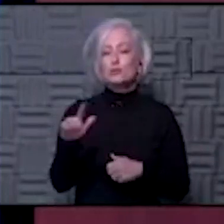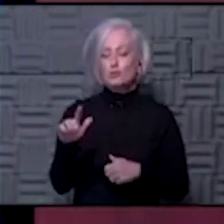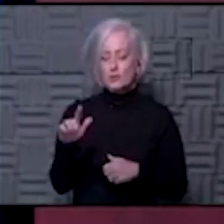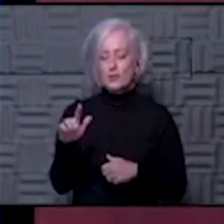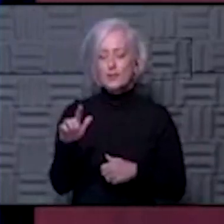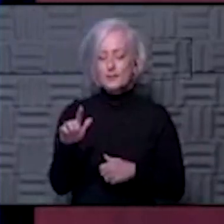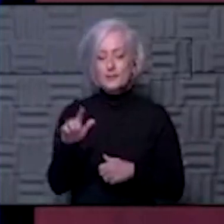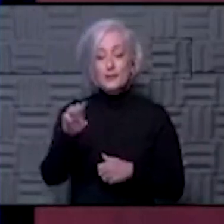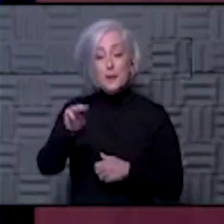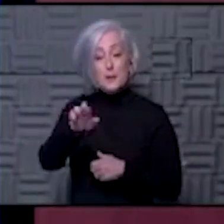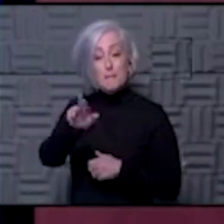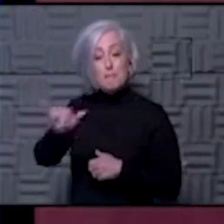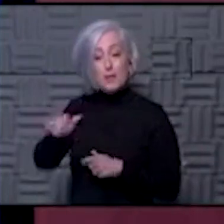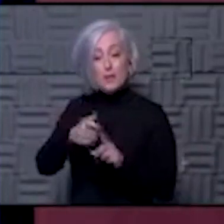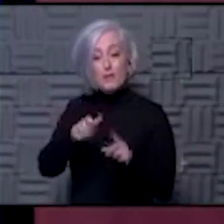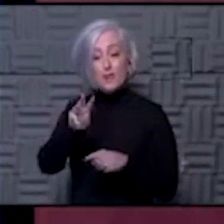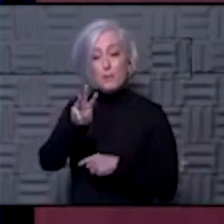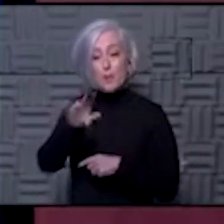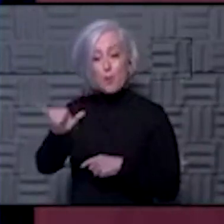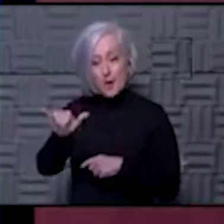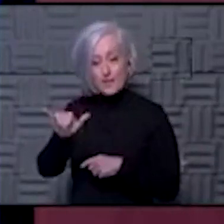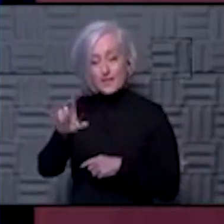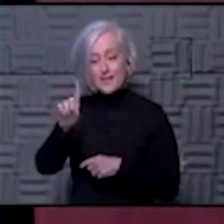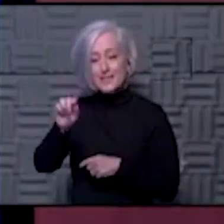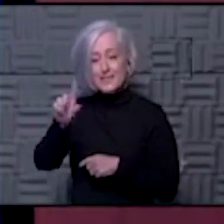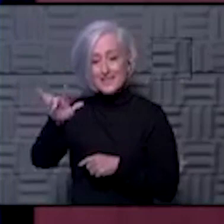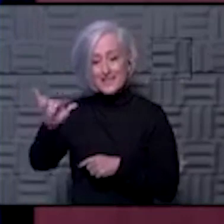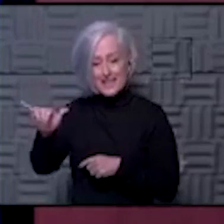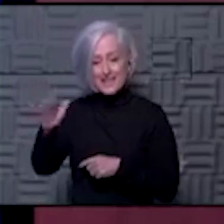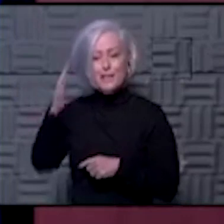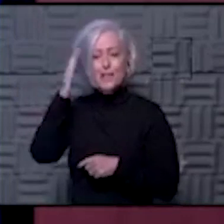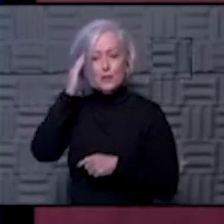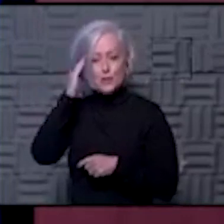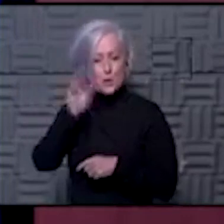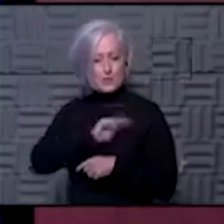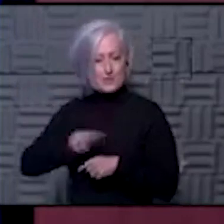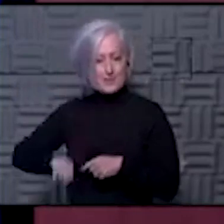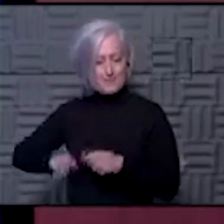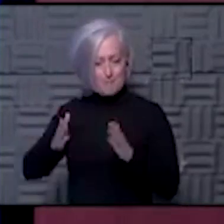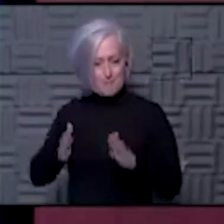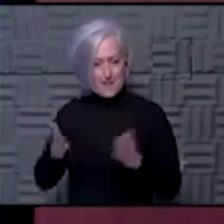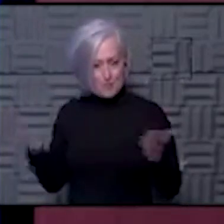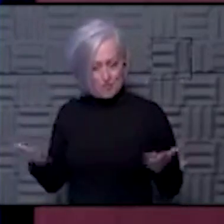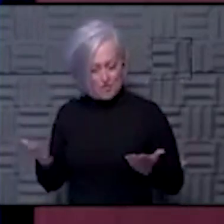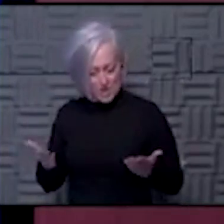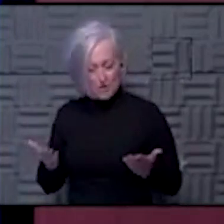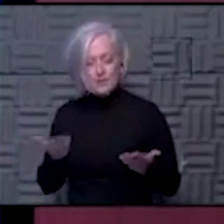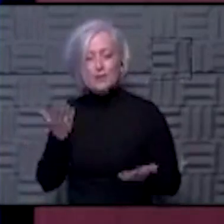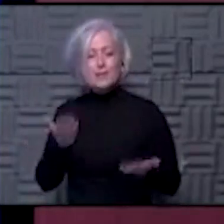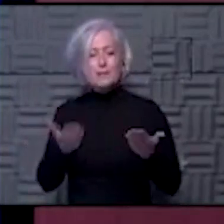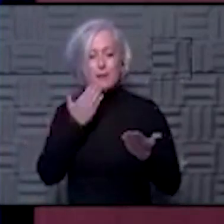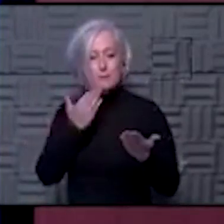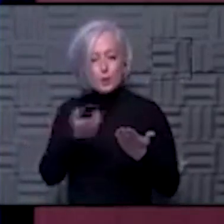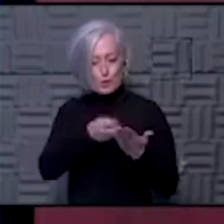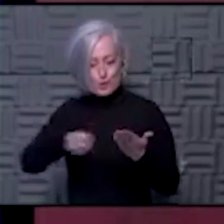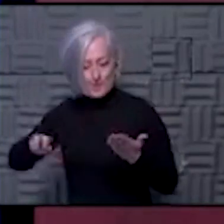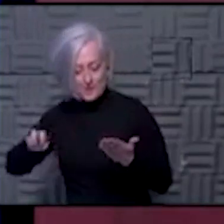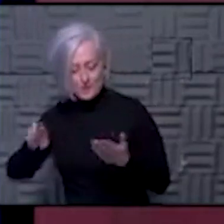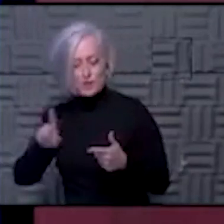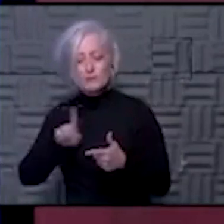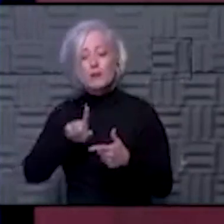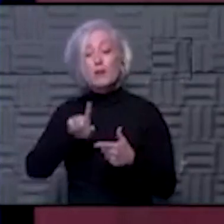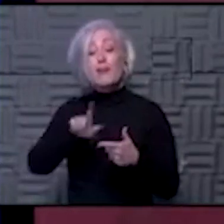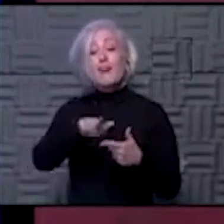Mary with the Wyandotte Daily, she knows that the mayor is going to be on, so this might be a fairly good transition. And then I also have a question